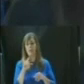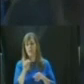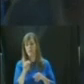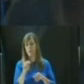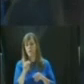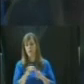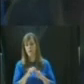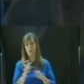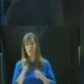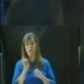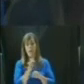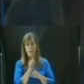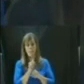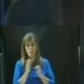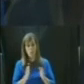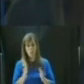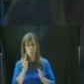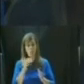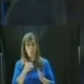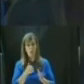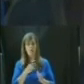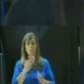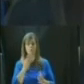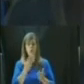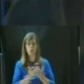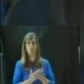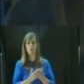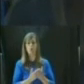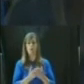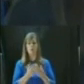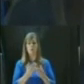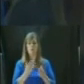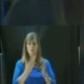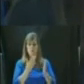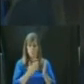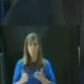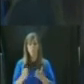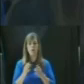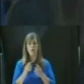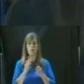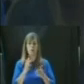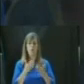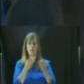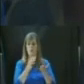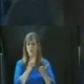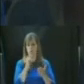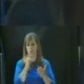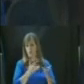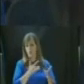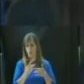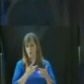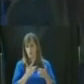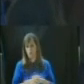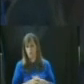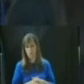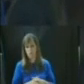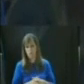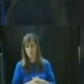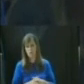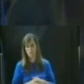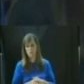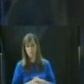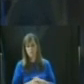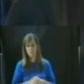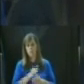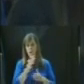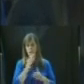as employees would have a concrete, transparent mechanism for addressing concerns while still allowing for some anonymity. To complete